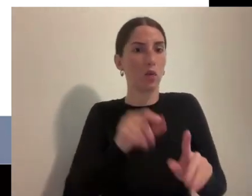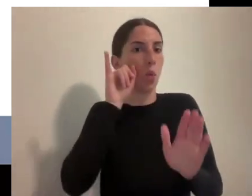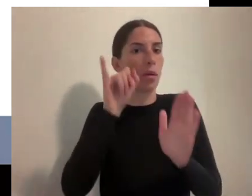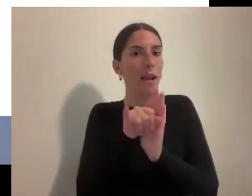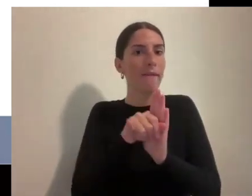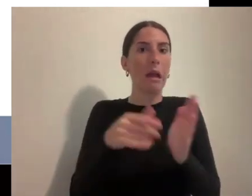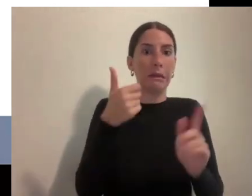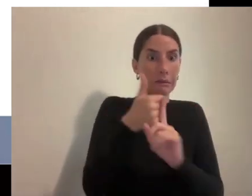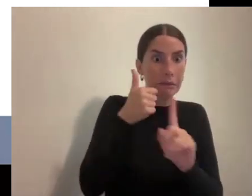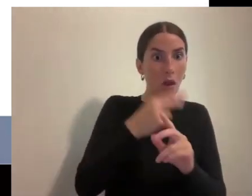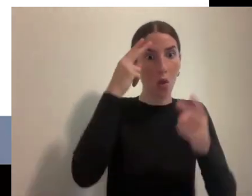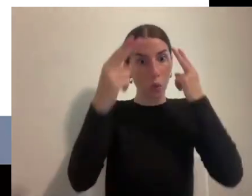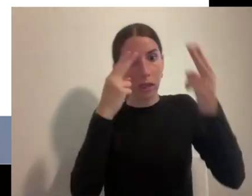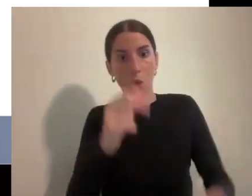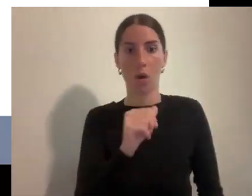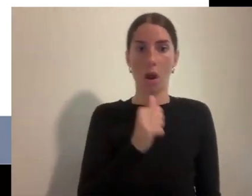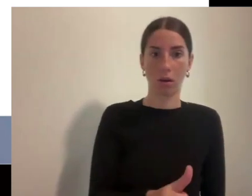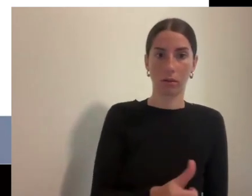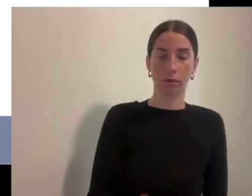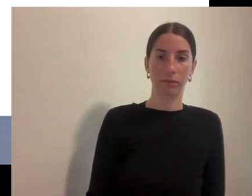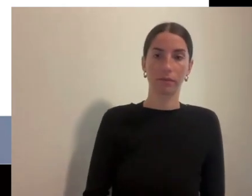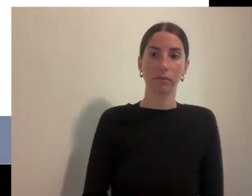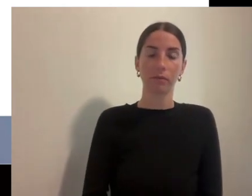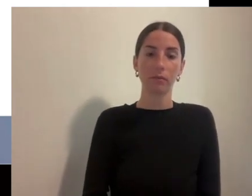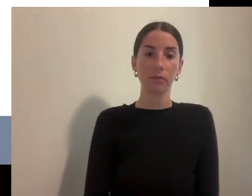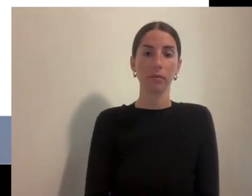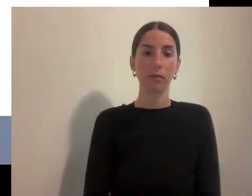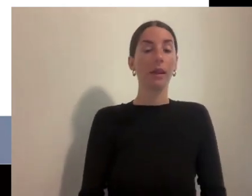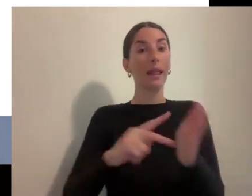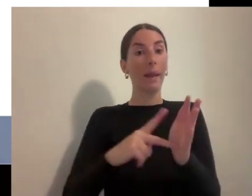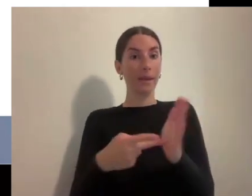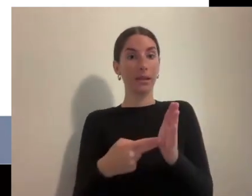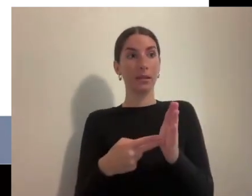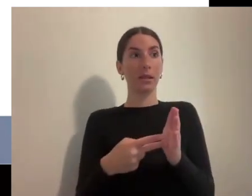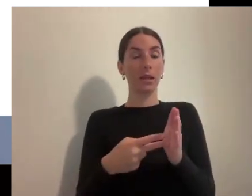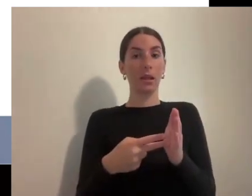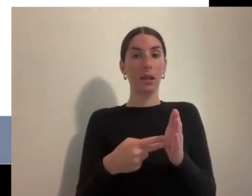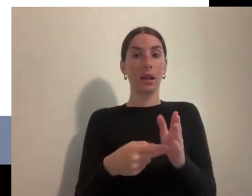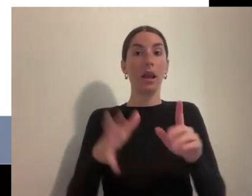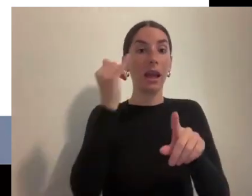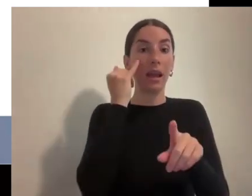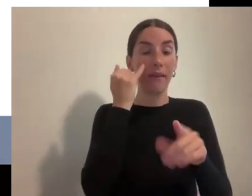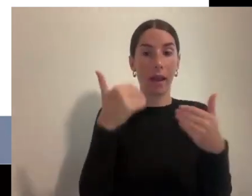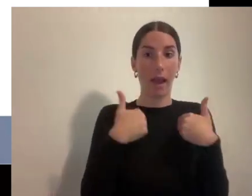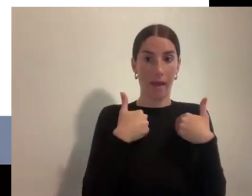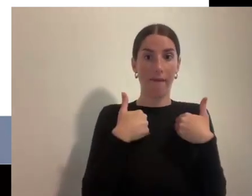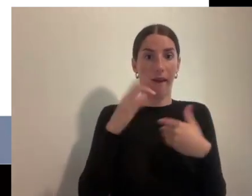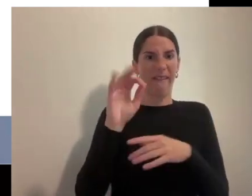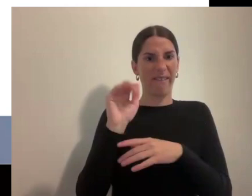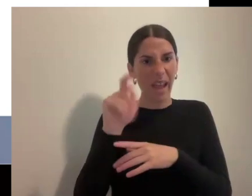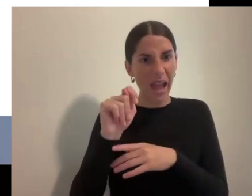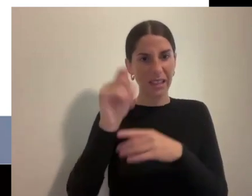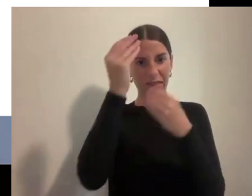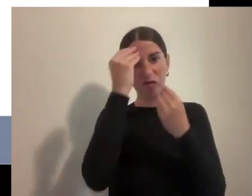is a hallucination or not. And what that means is if there is factual